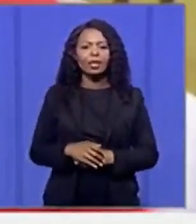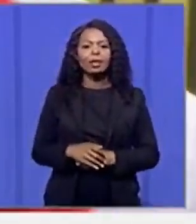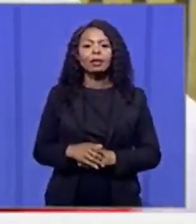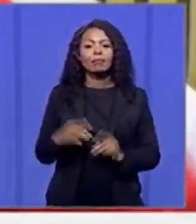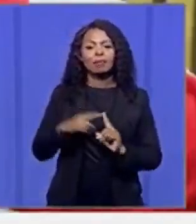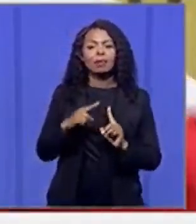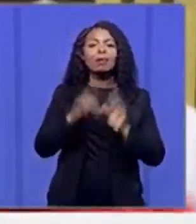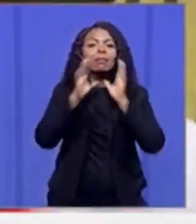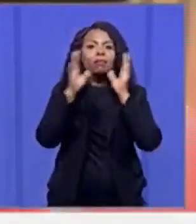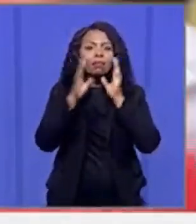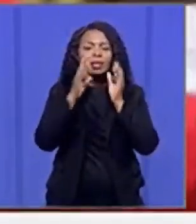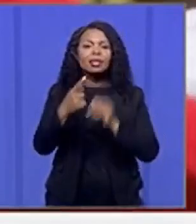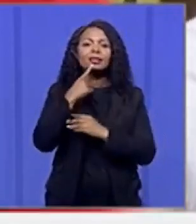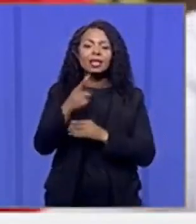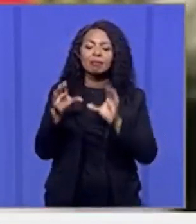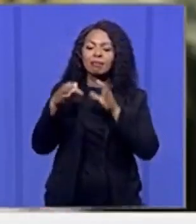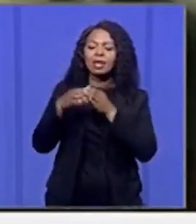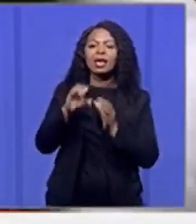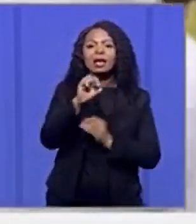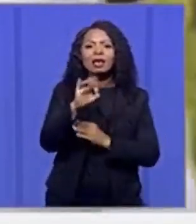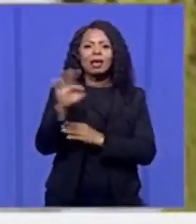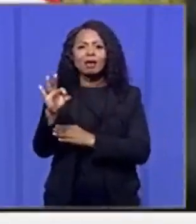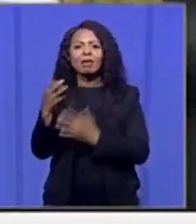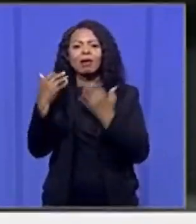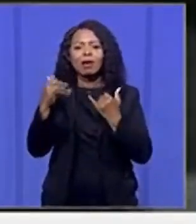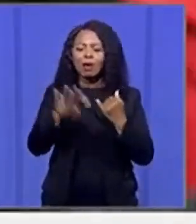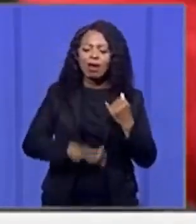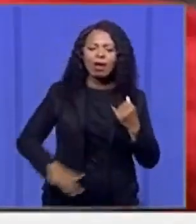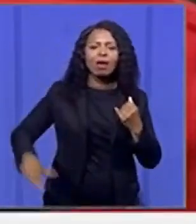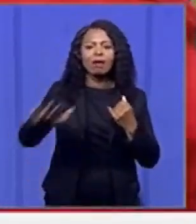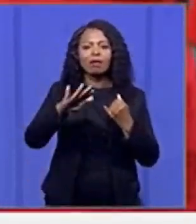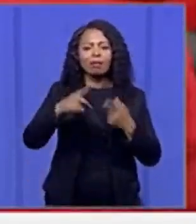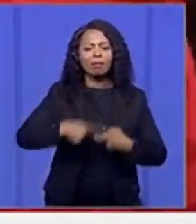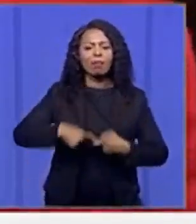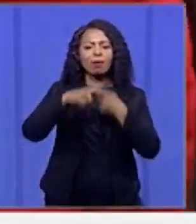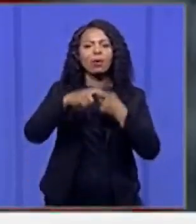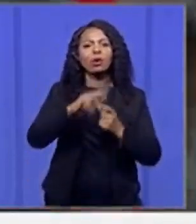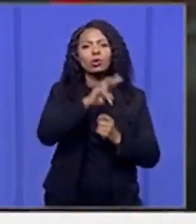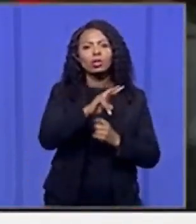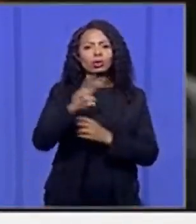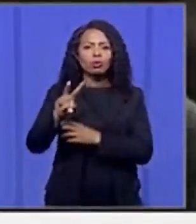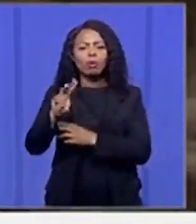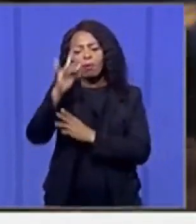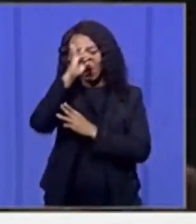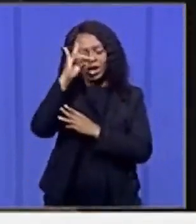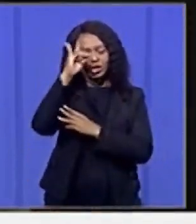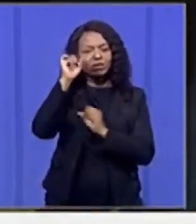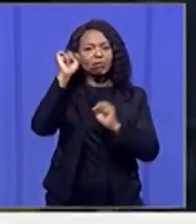Malema o gateletše gore mokgatlo wa gabo o ile emiša dilo ka moka tsi ka la 20 March.